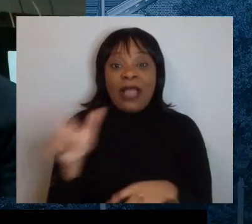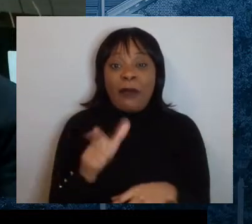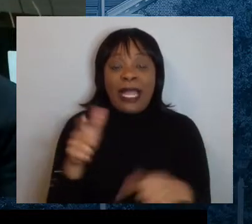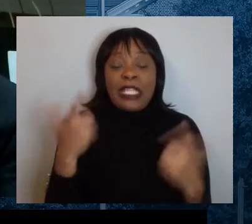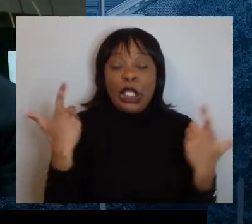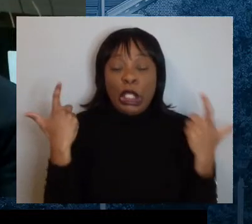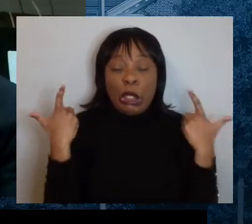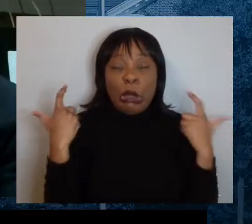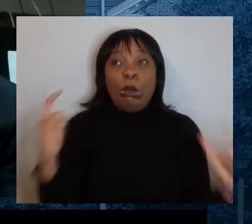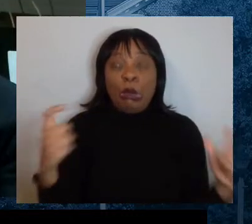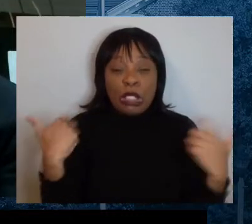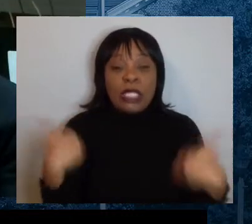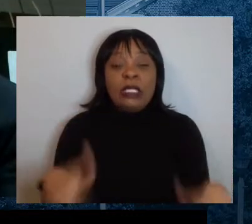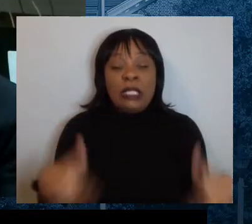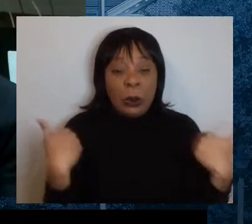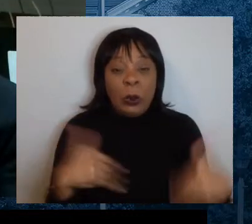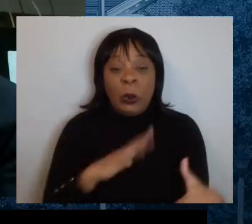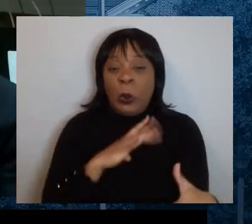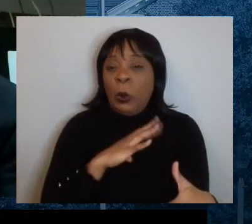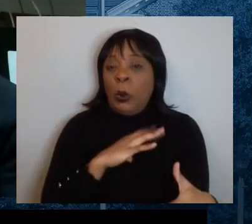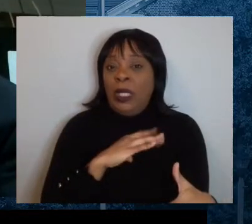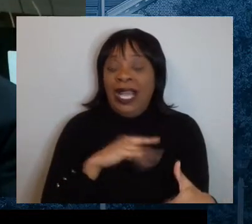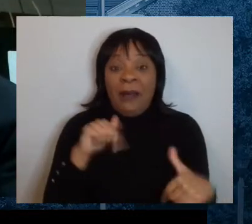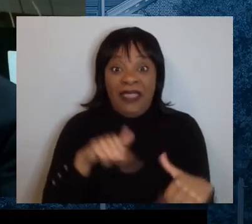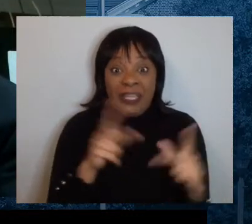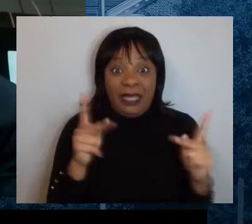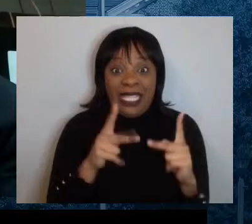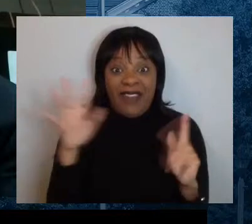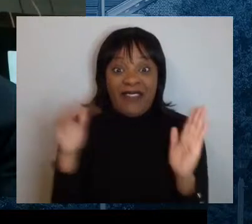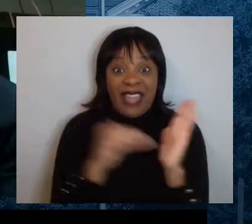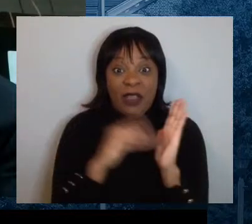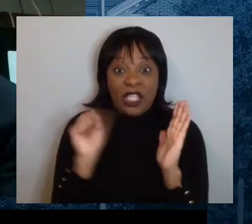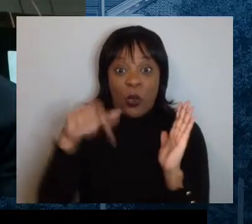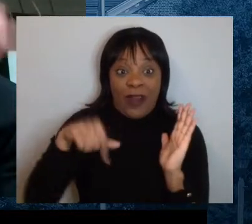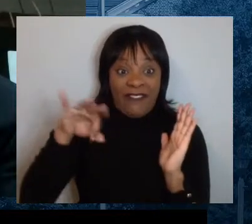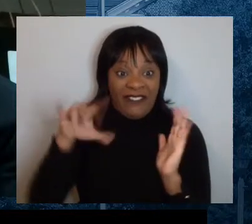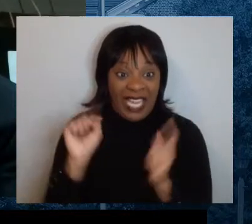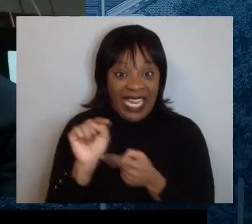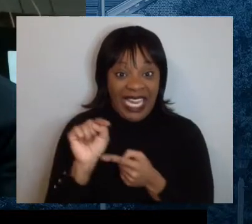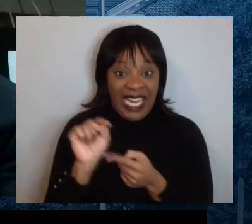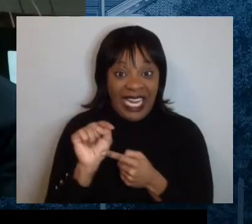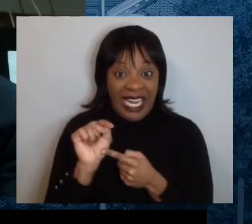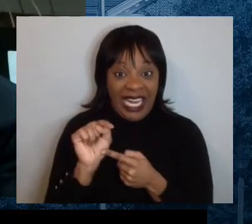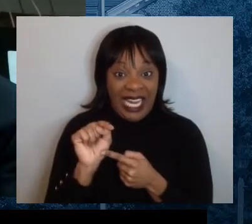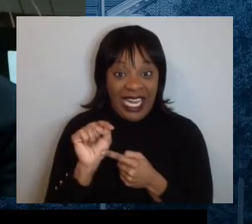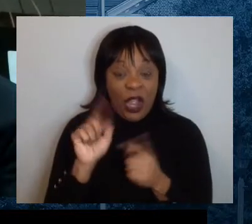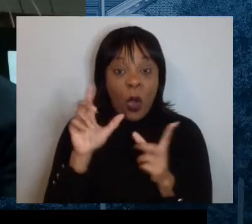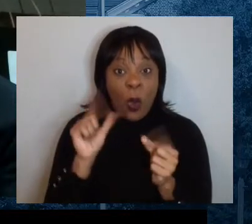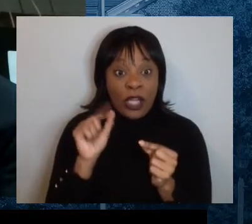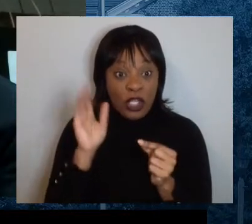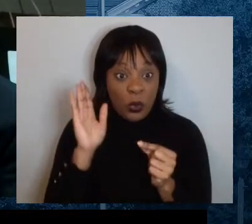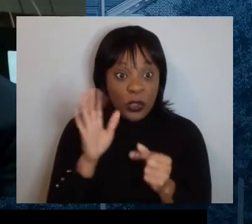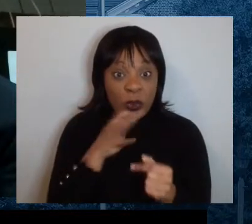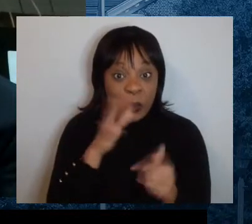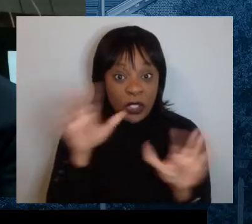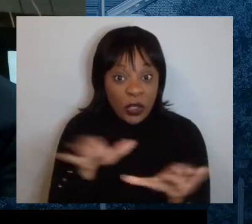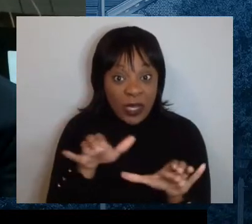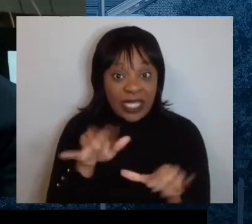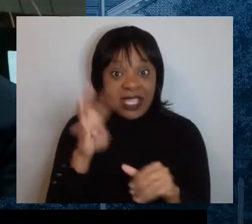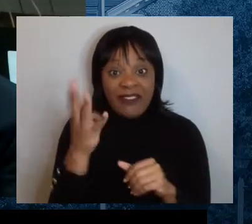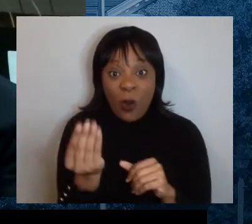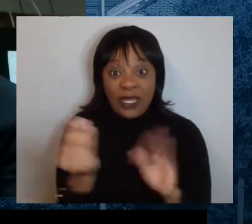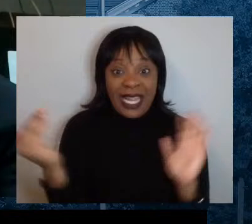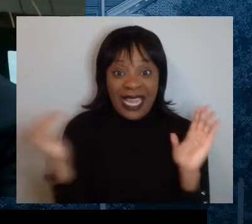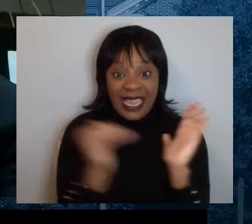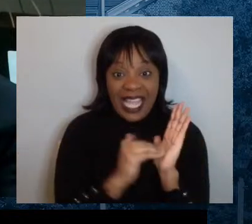But speaking of huge, this place is 5,000 square feet. What you're about to do is